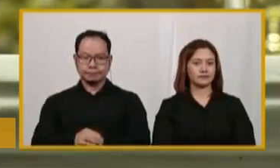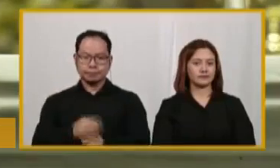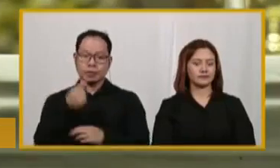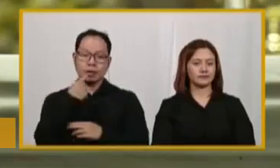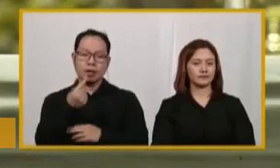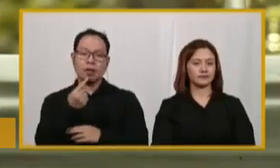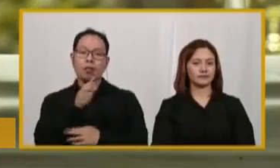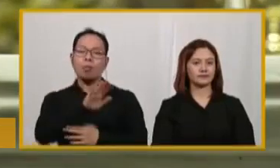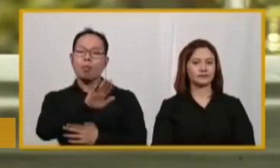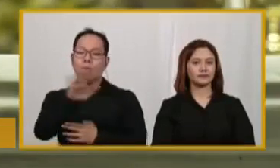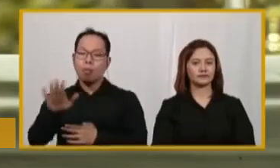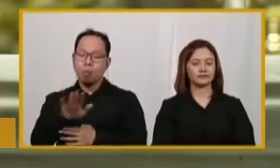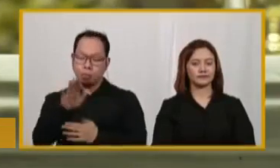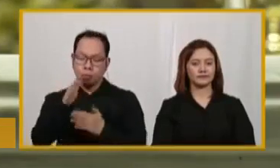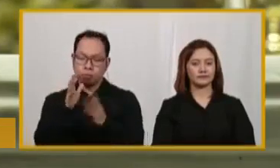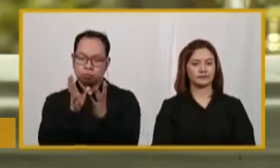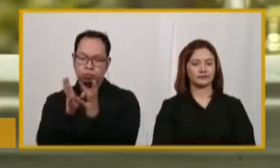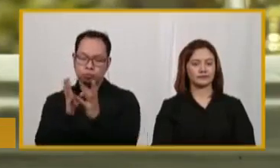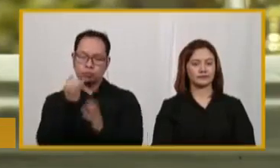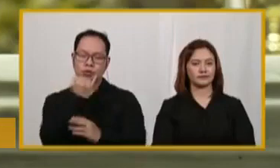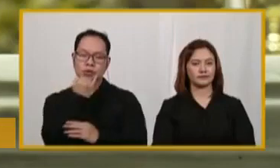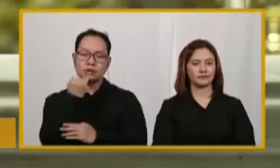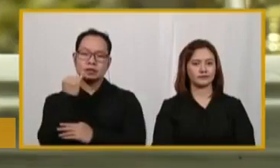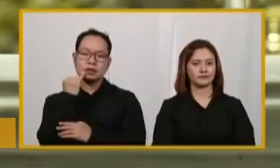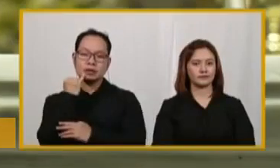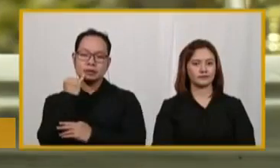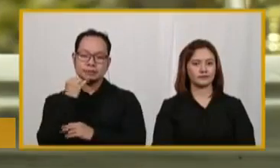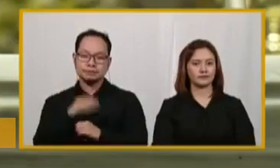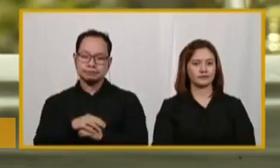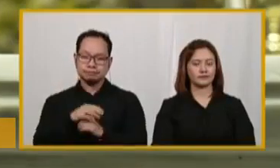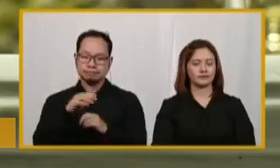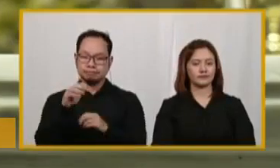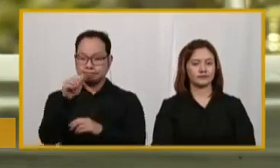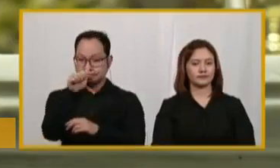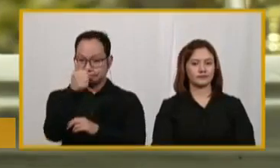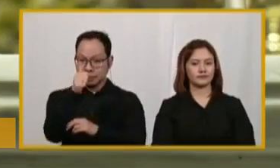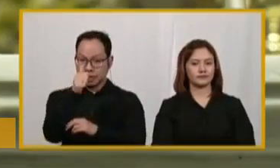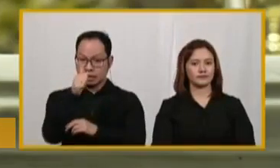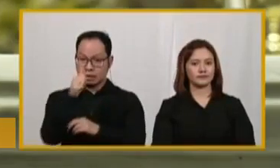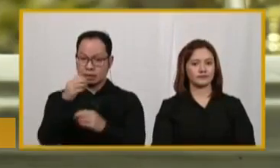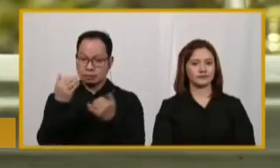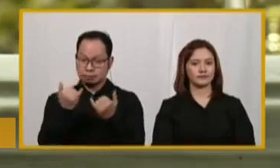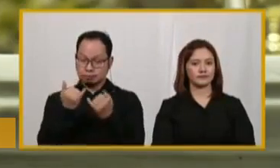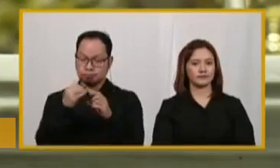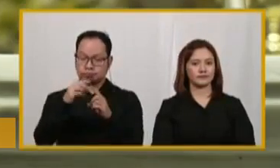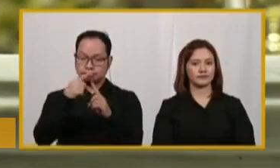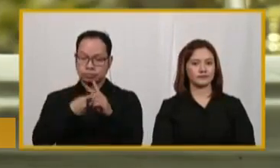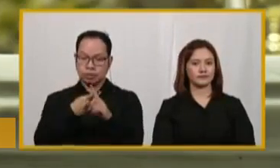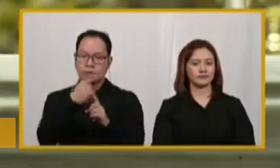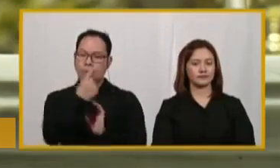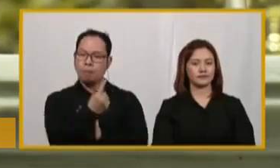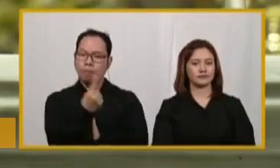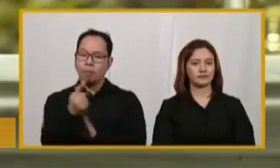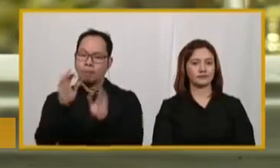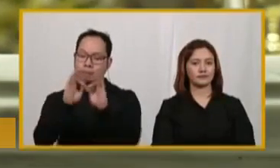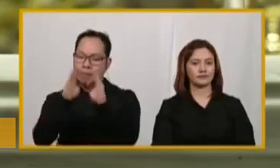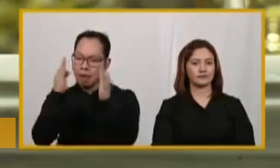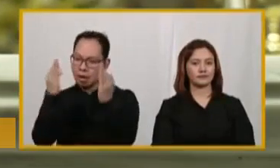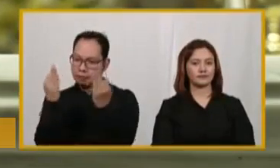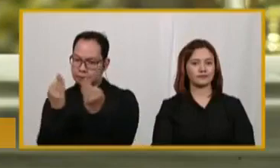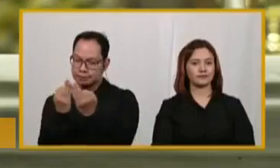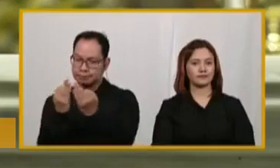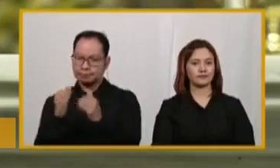Tell the whole community of Israel, on the 10th of this month, every one of your